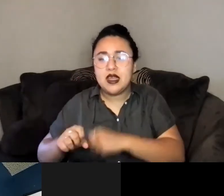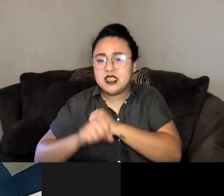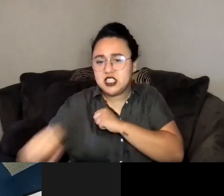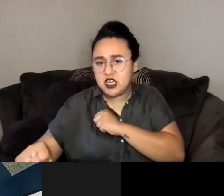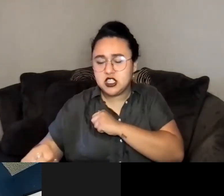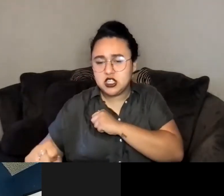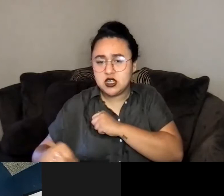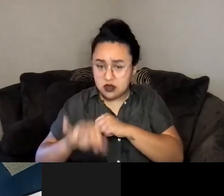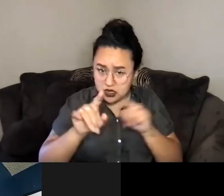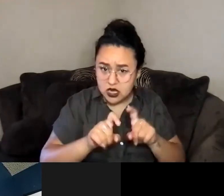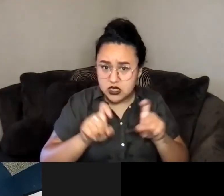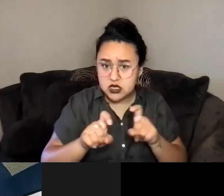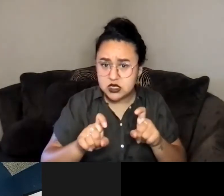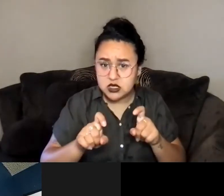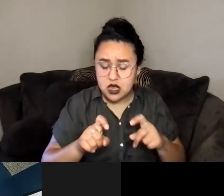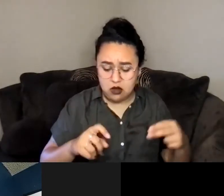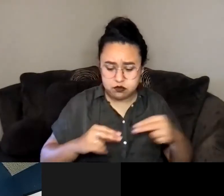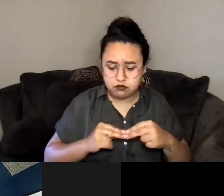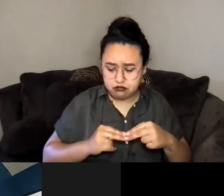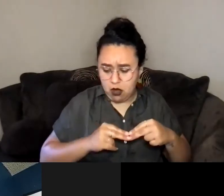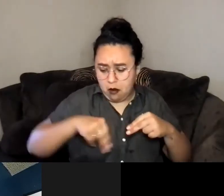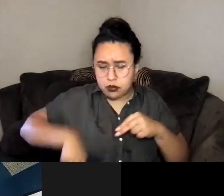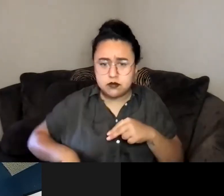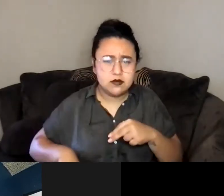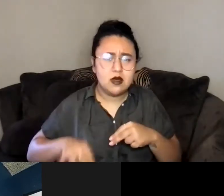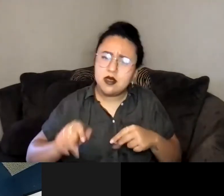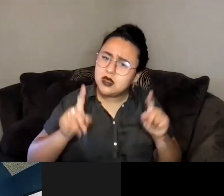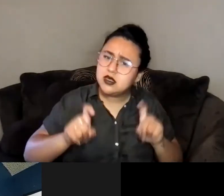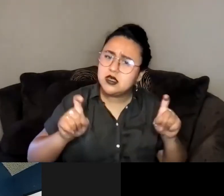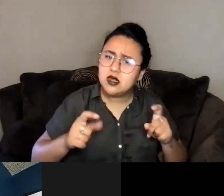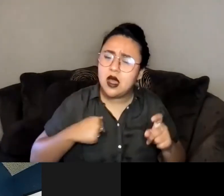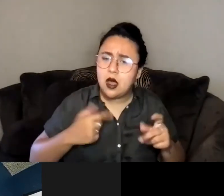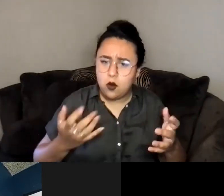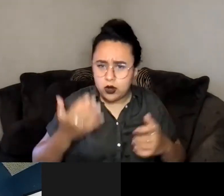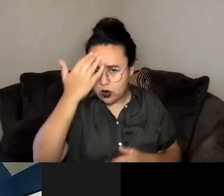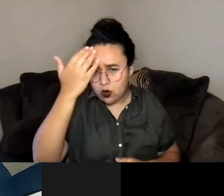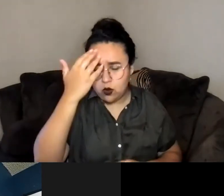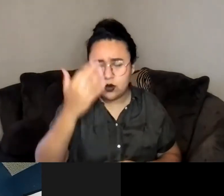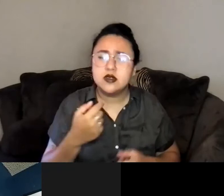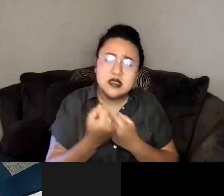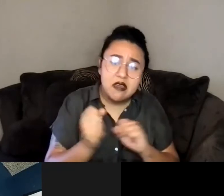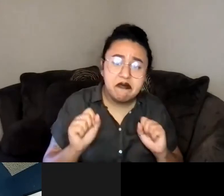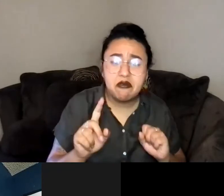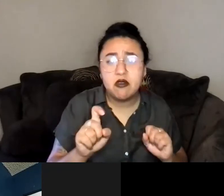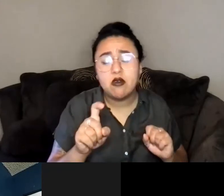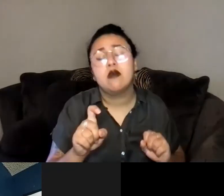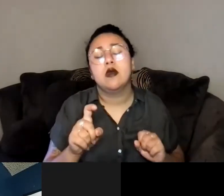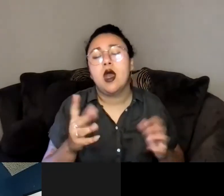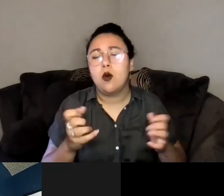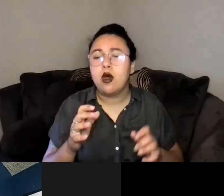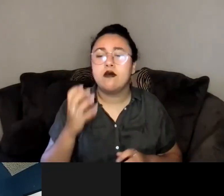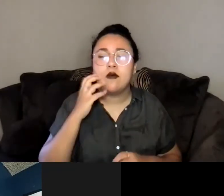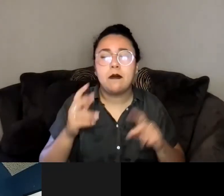I mean, that's the thing is I want fat people to have the same rights mm-hmm. as their